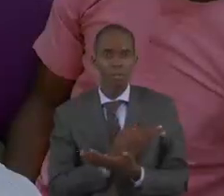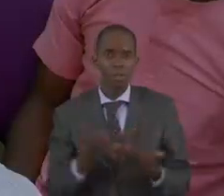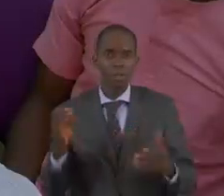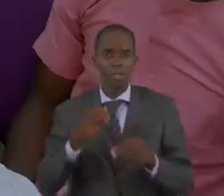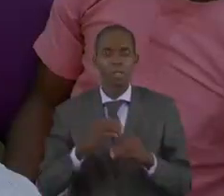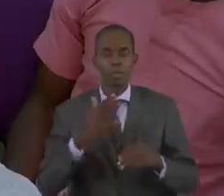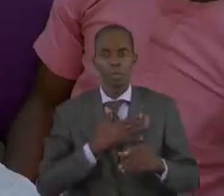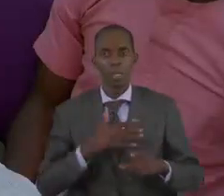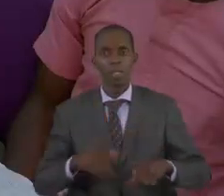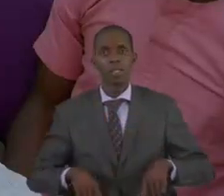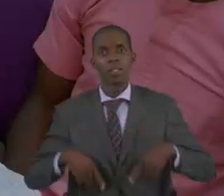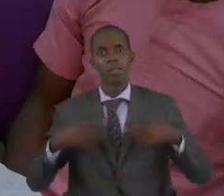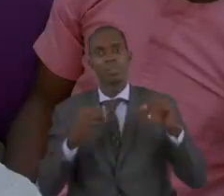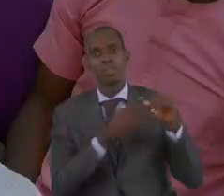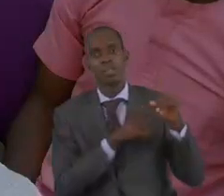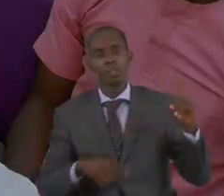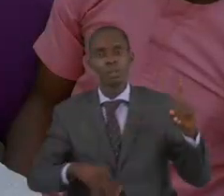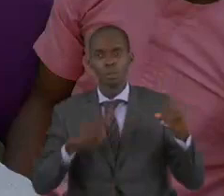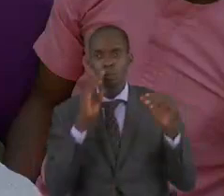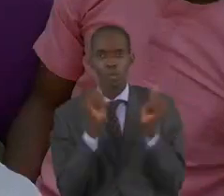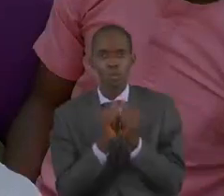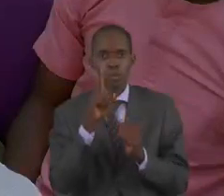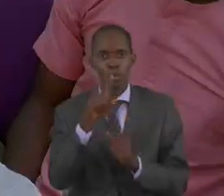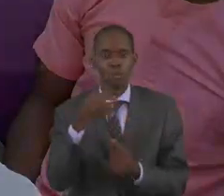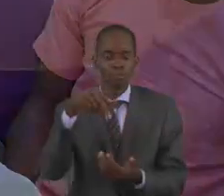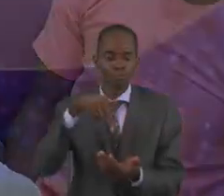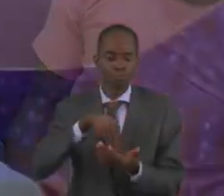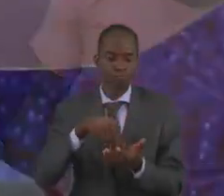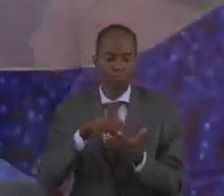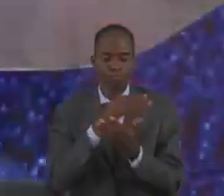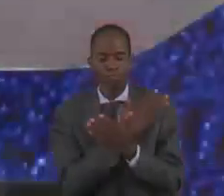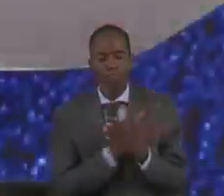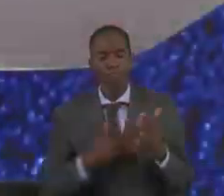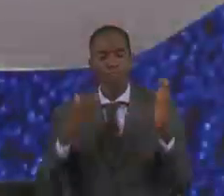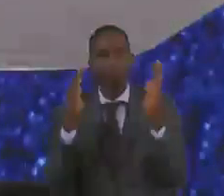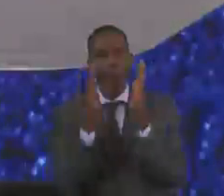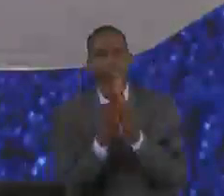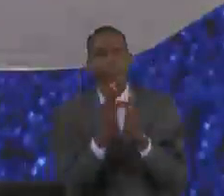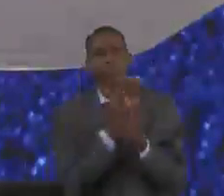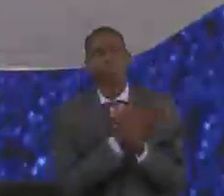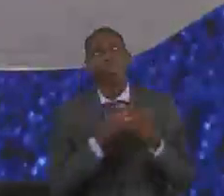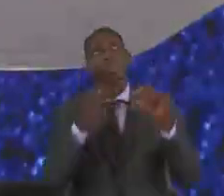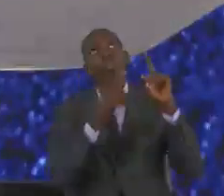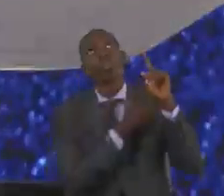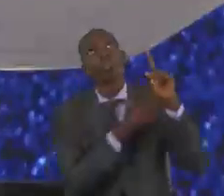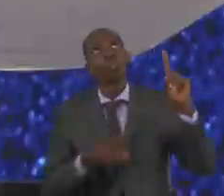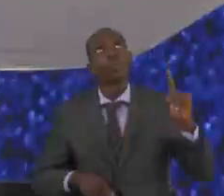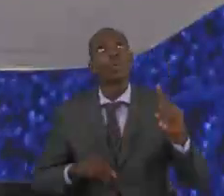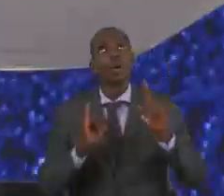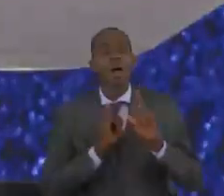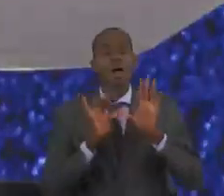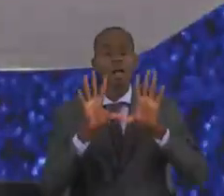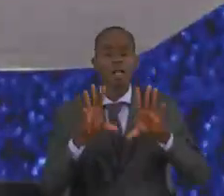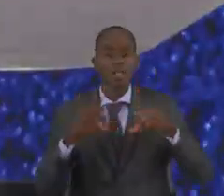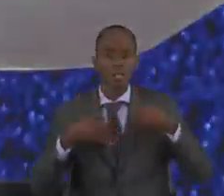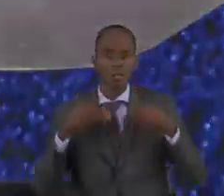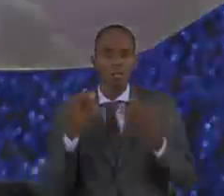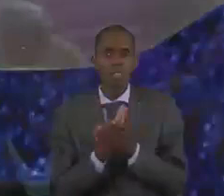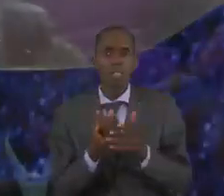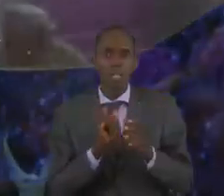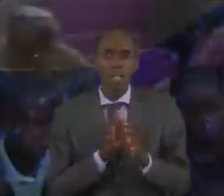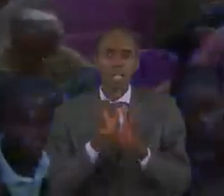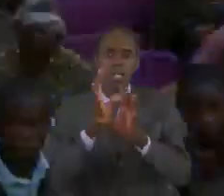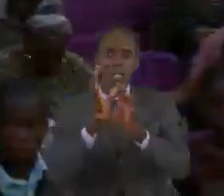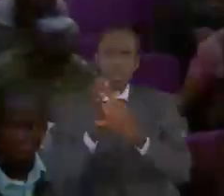life. The Lord be with you. Rise up and tell the Lord and say, Lord, I accept that. I receive